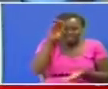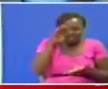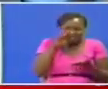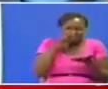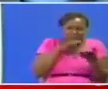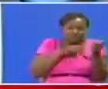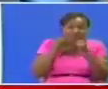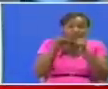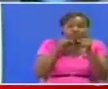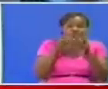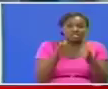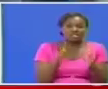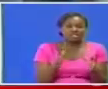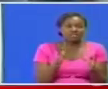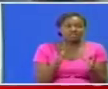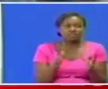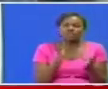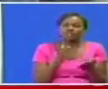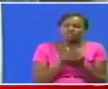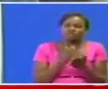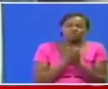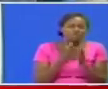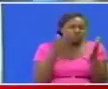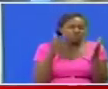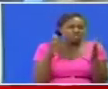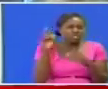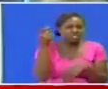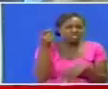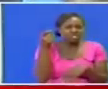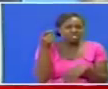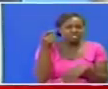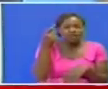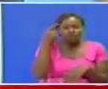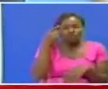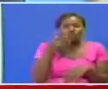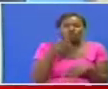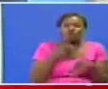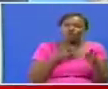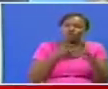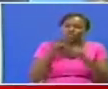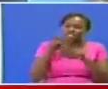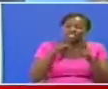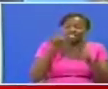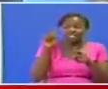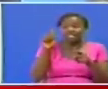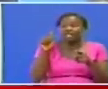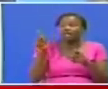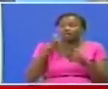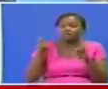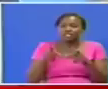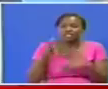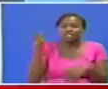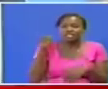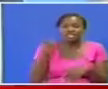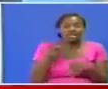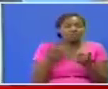tourism. Of course, we must congratulate Kenyans for doing domestic tourism. And I know all of them at about this time,